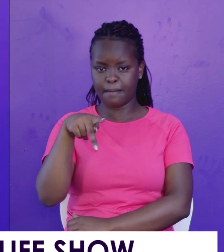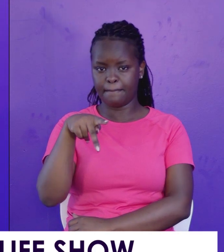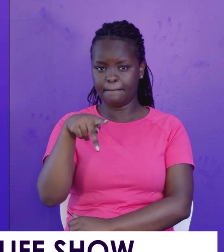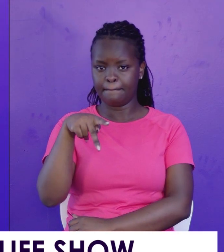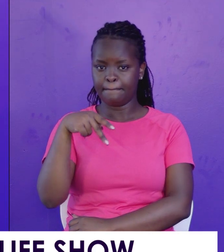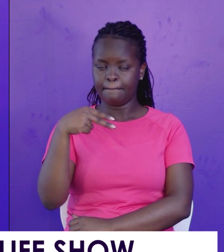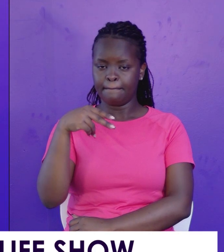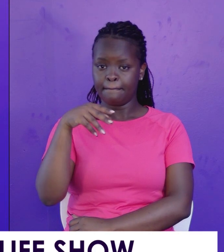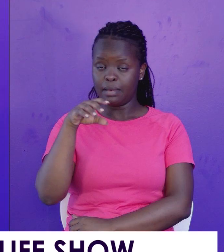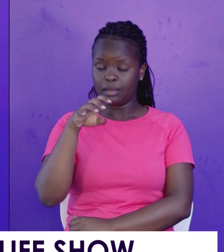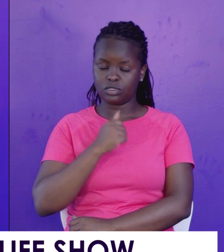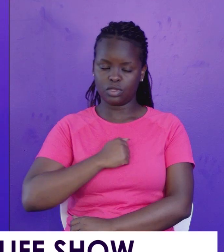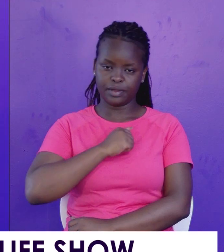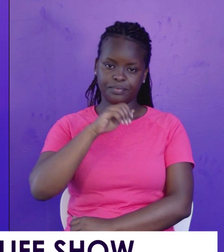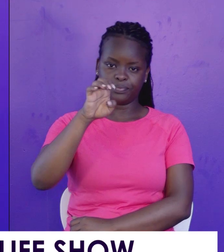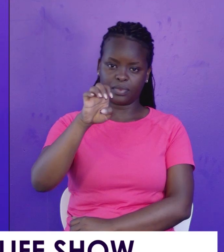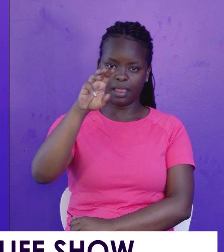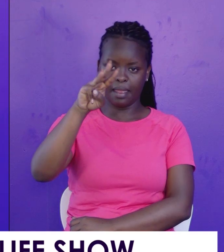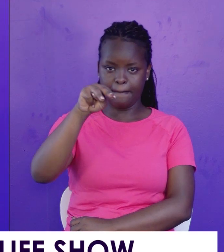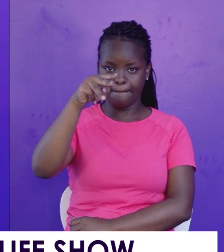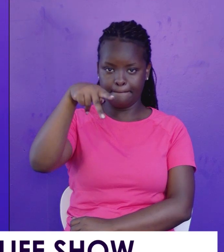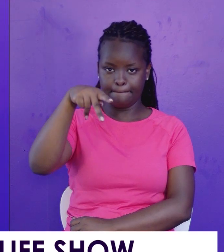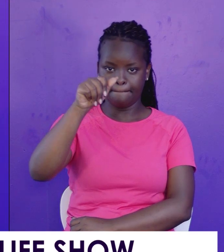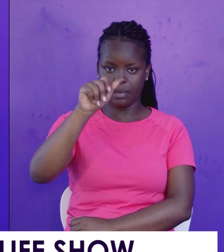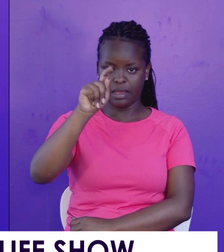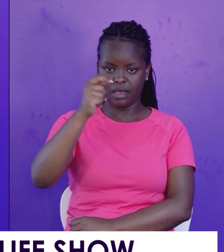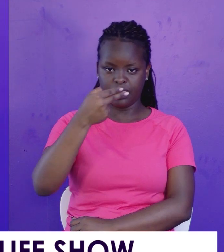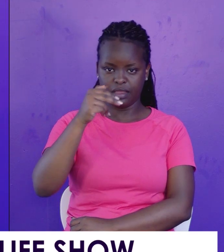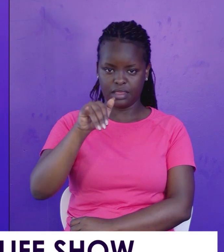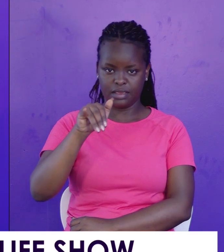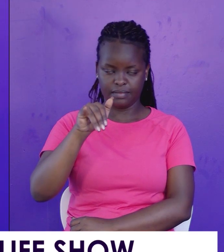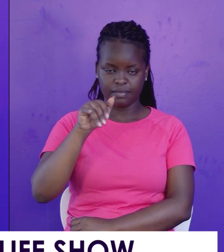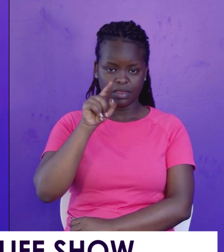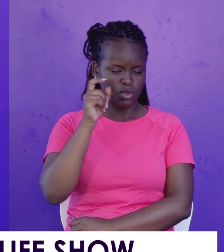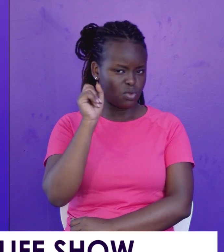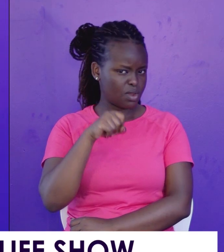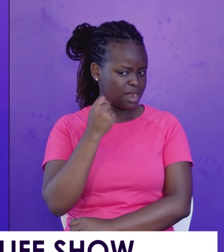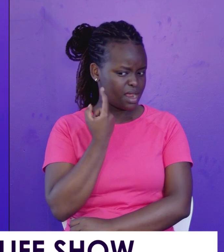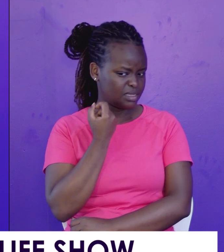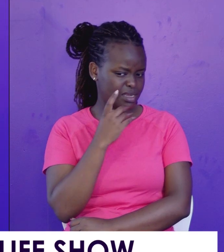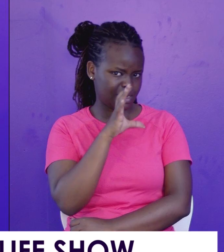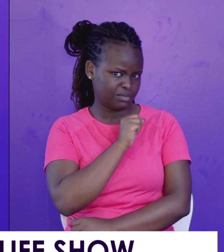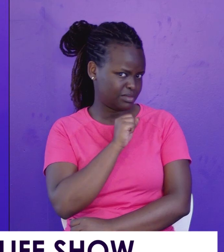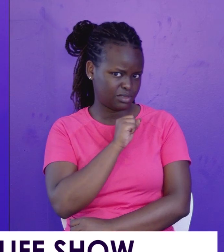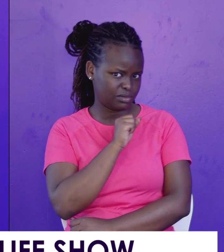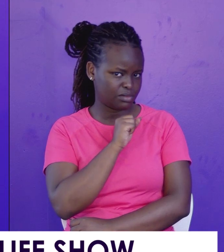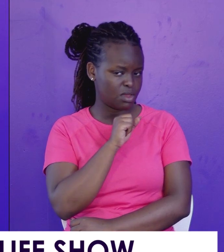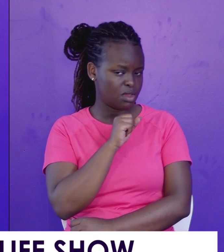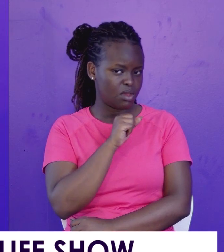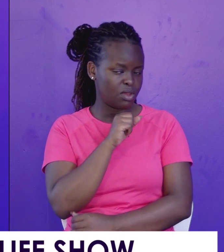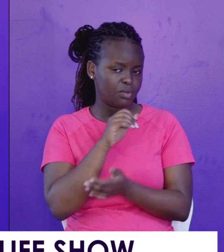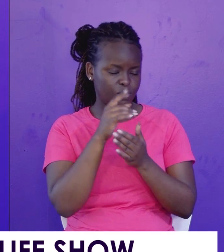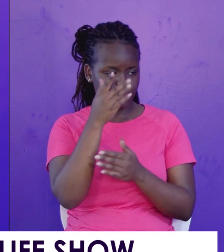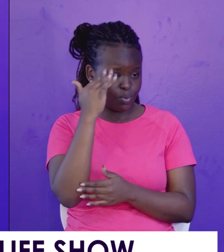place in which you can be taken, you can be misunderstood for lacking respect to your audience? Because when you spoke